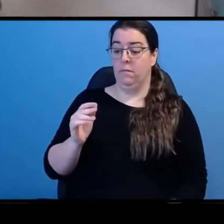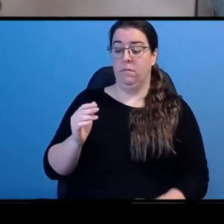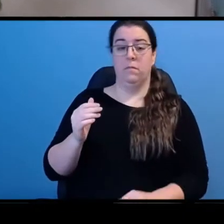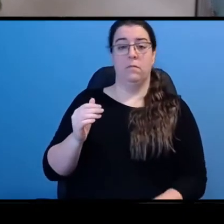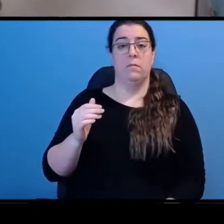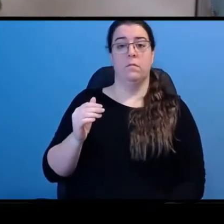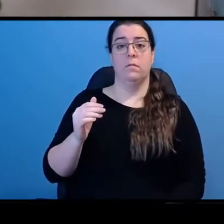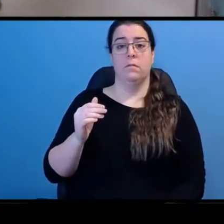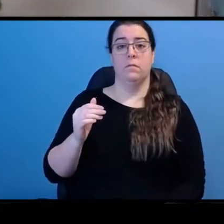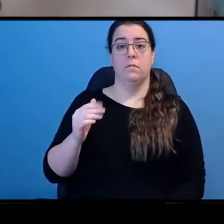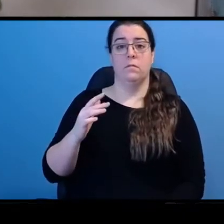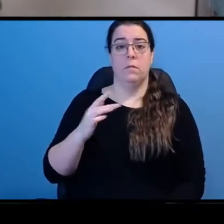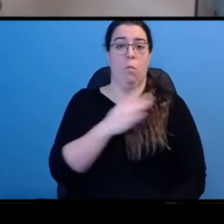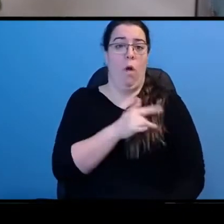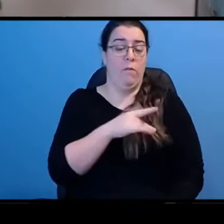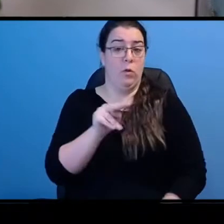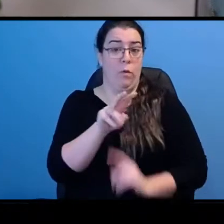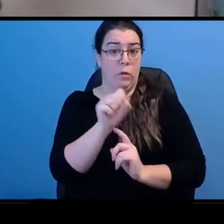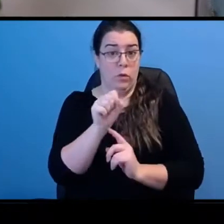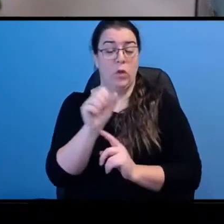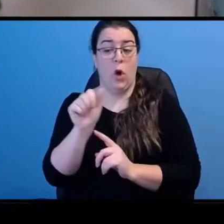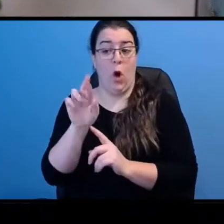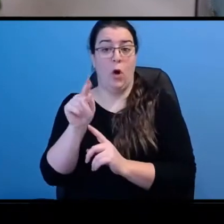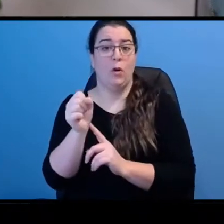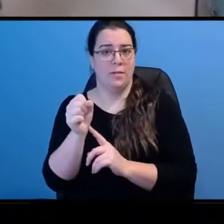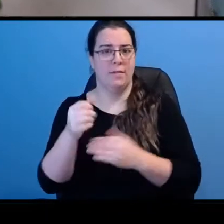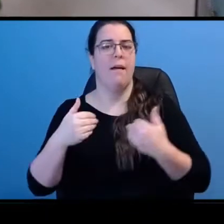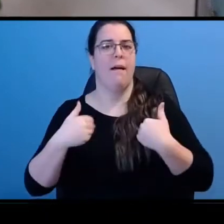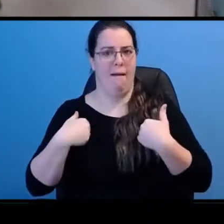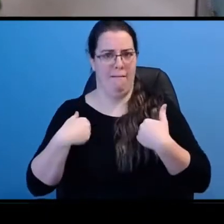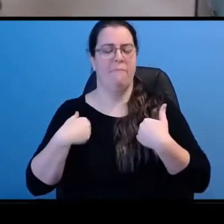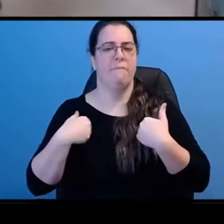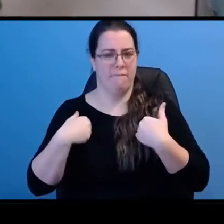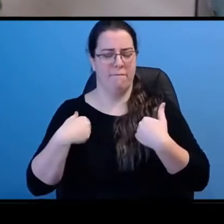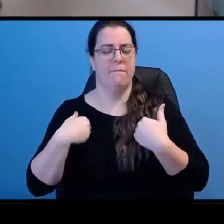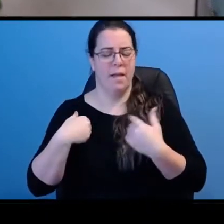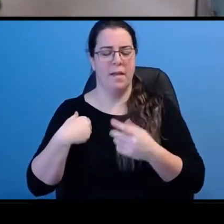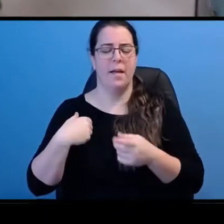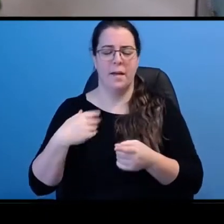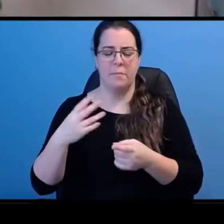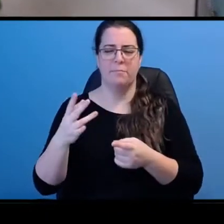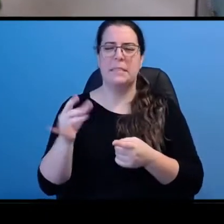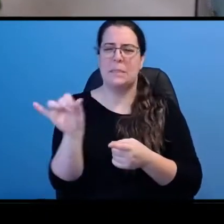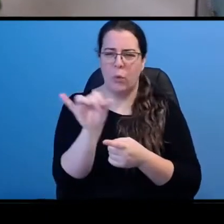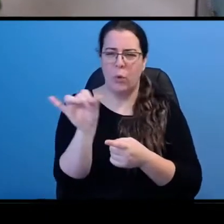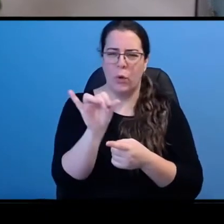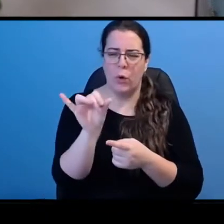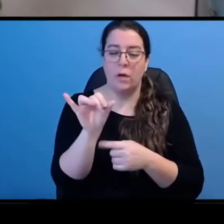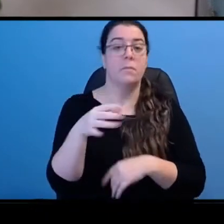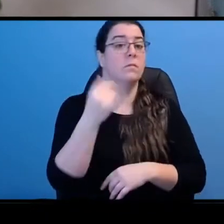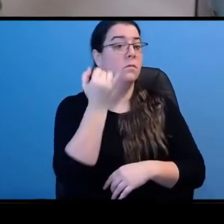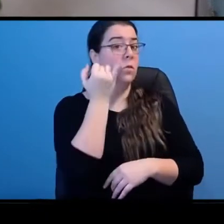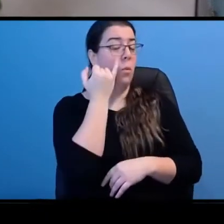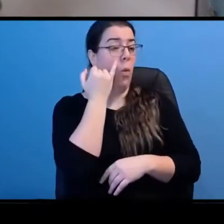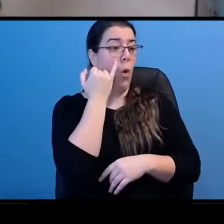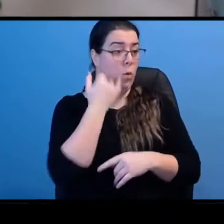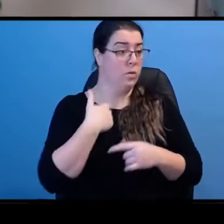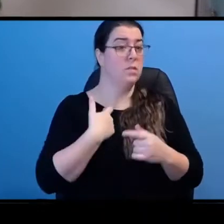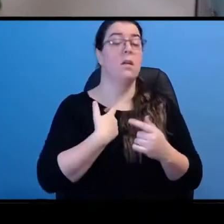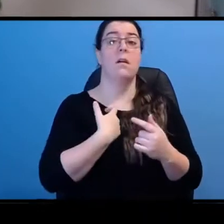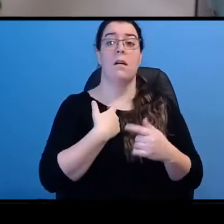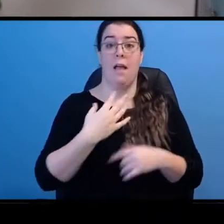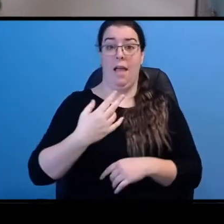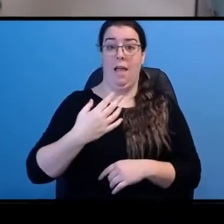funding for your project as well. So if you are successful after you've written your application, you can then